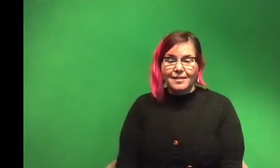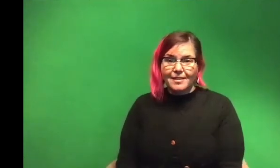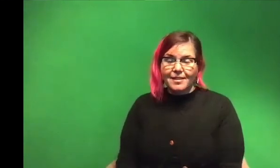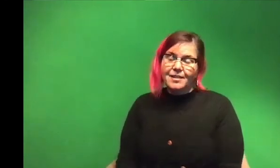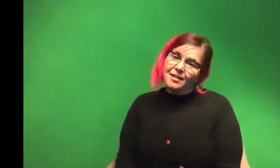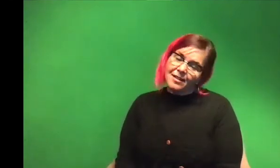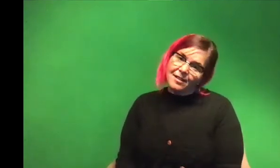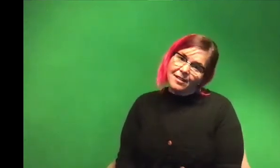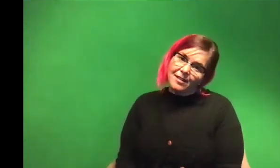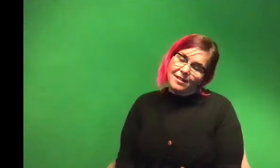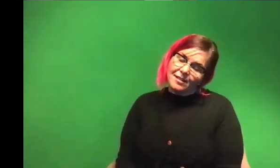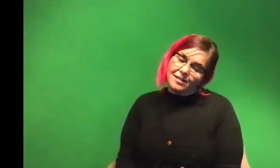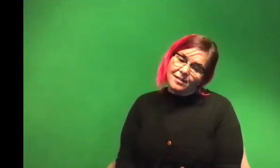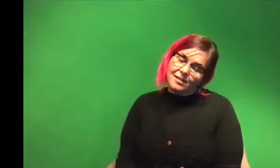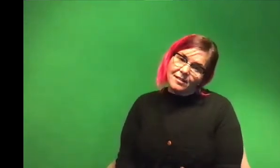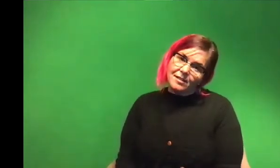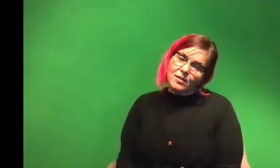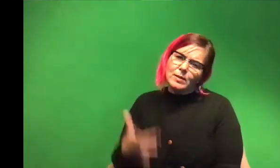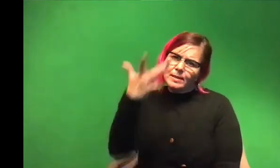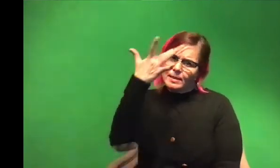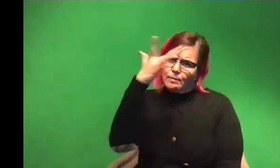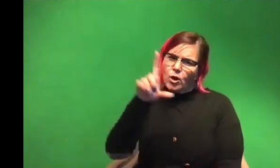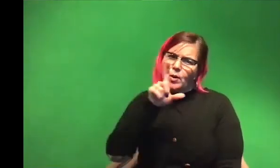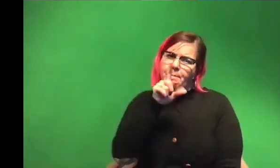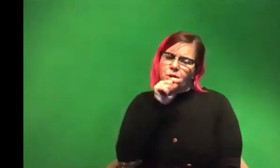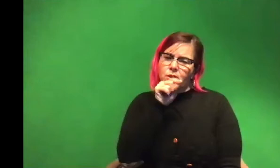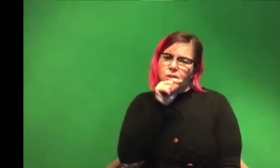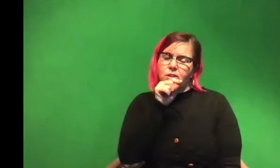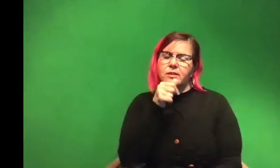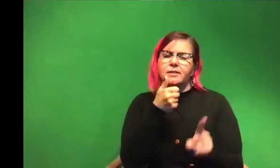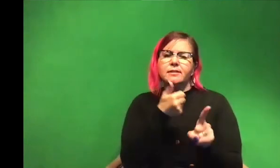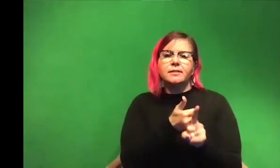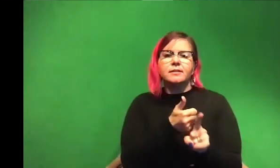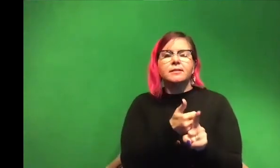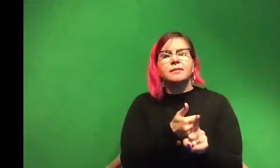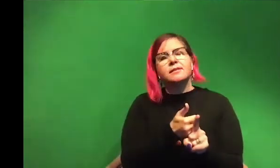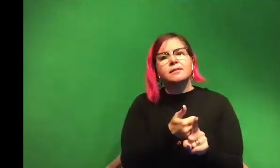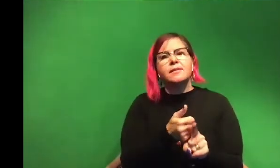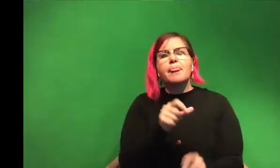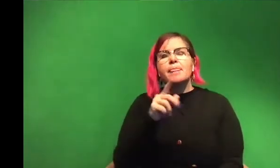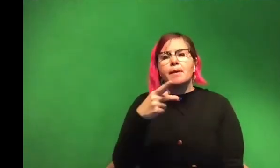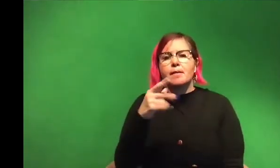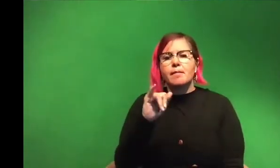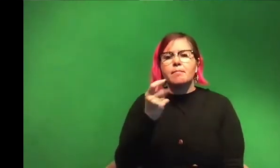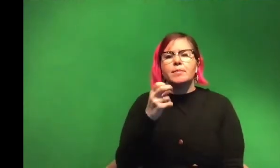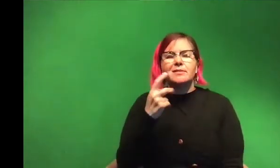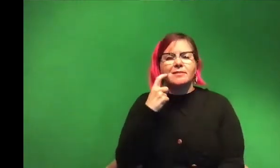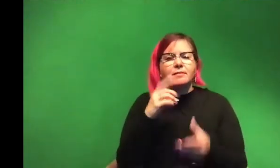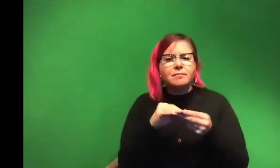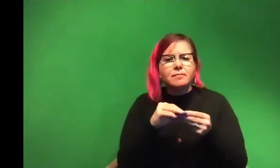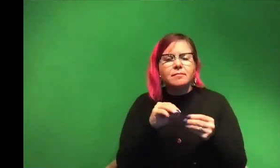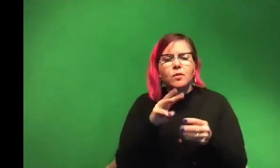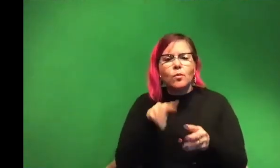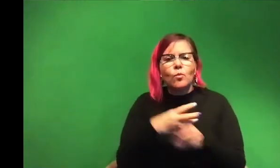So as far as smart birds are concerned, they're the pigeons in that last example technically would